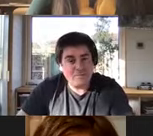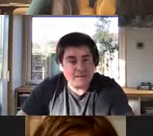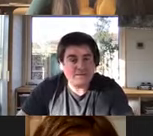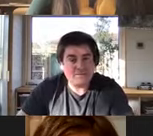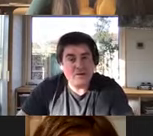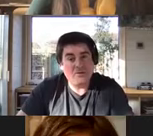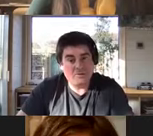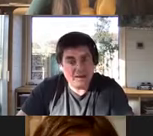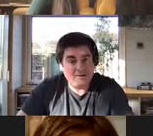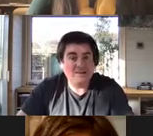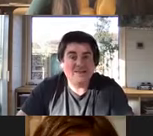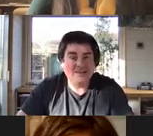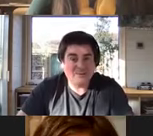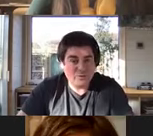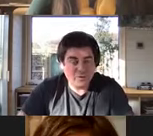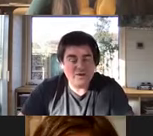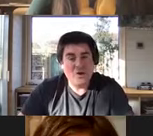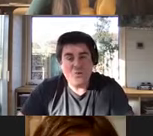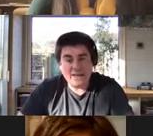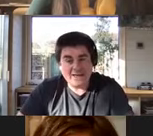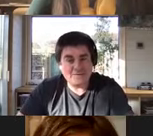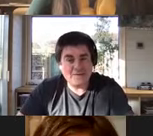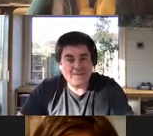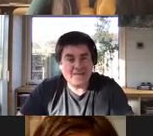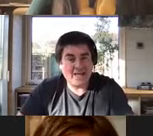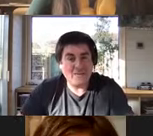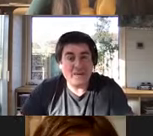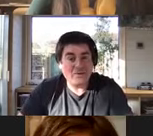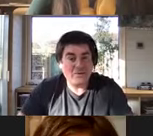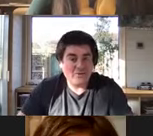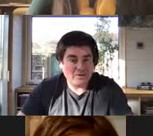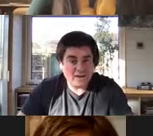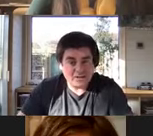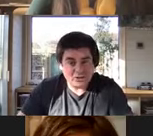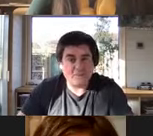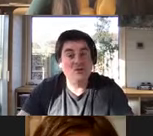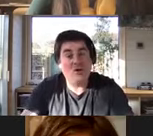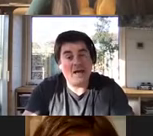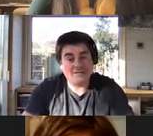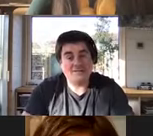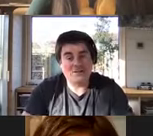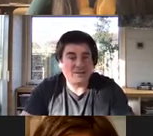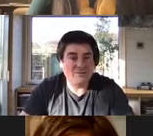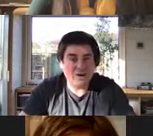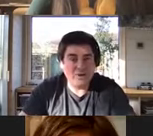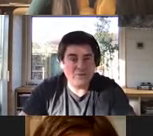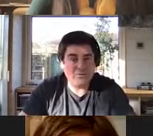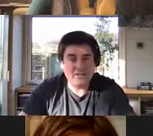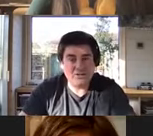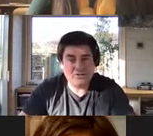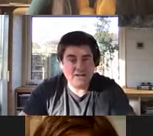Victorian myths about the period and the Victorian ways of speaking about those relationships, not as extractive